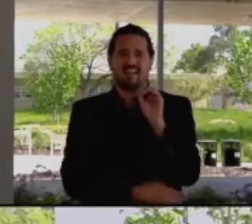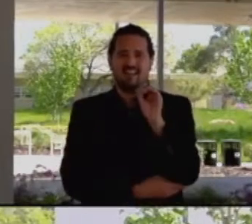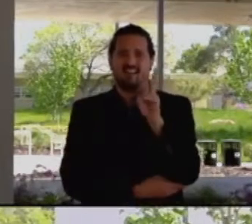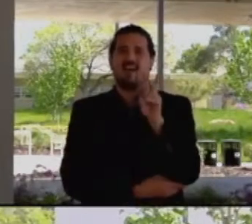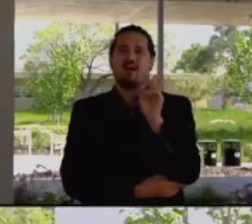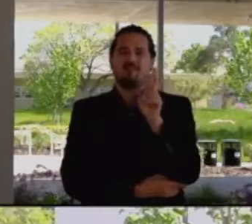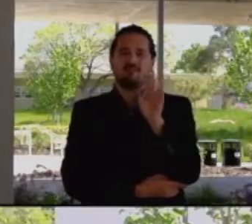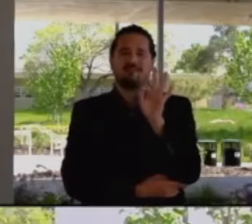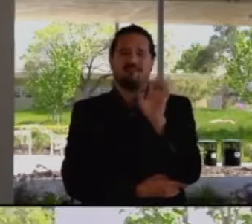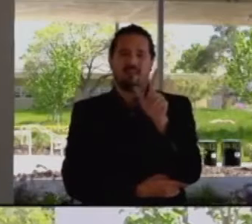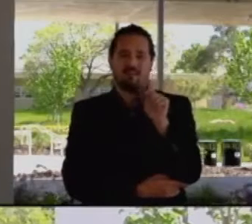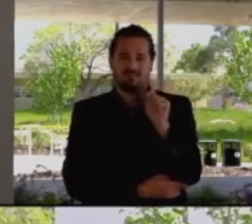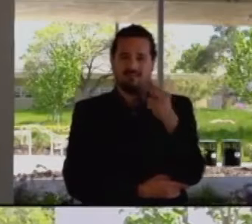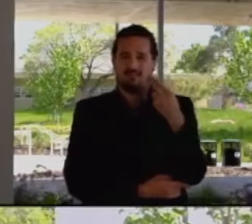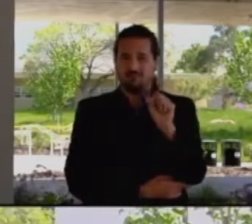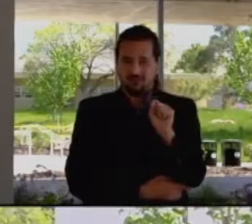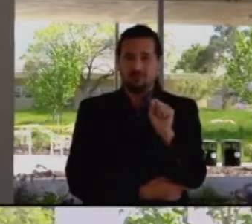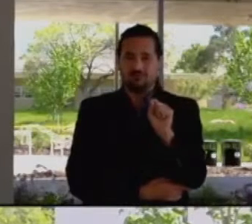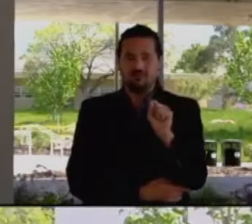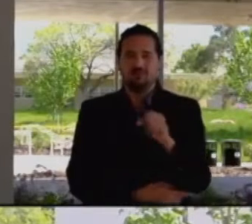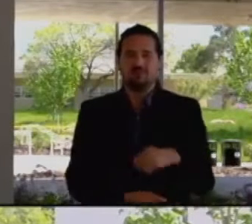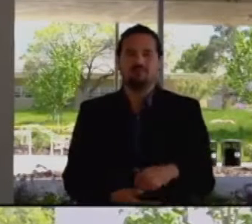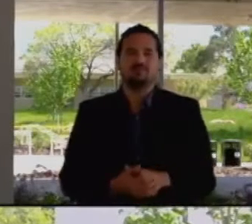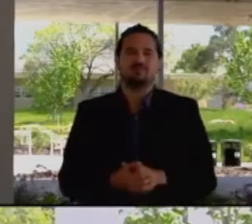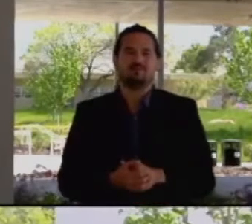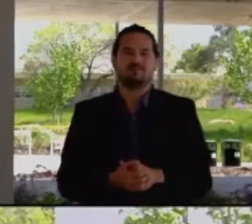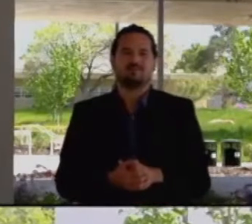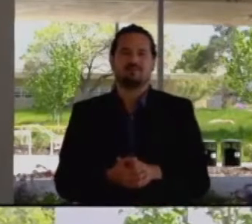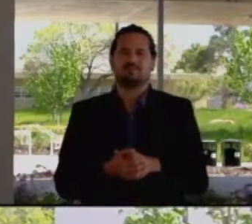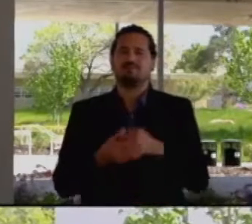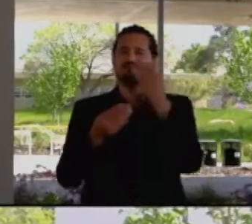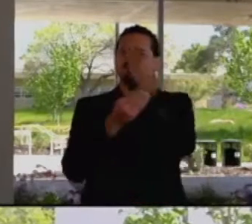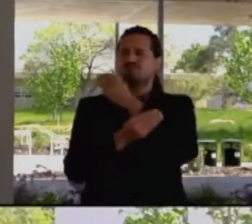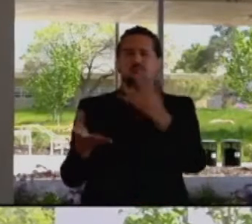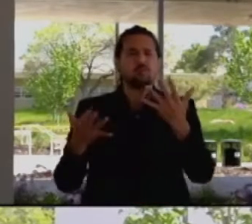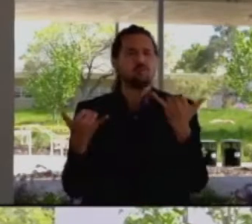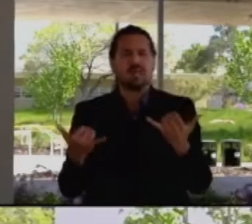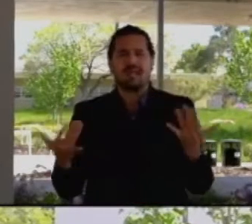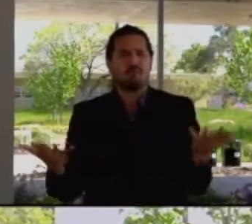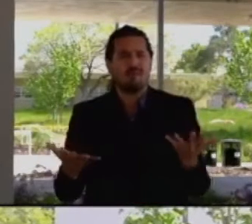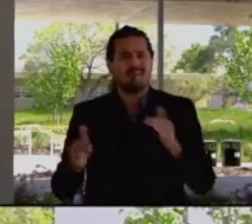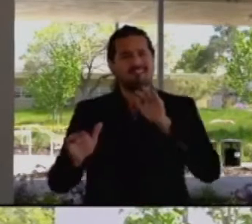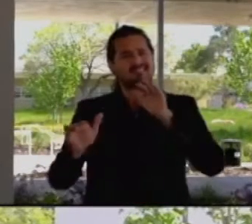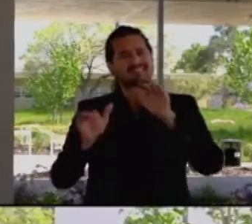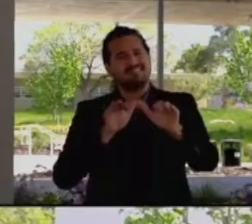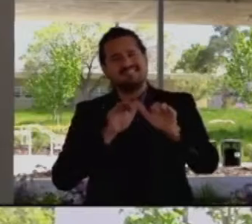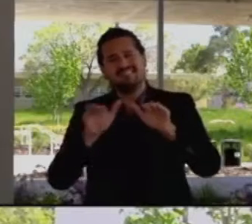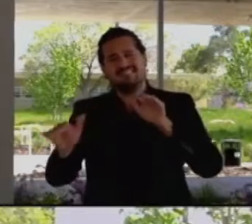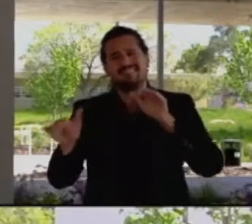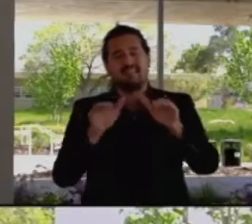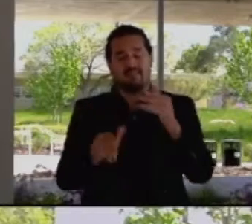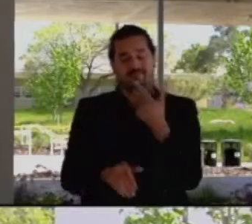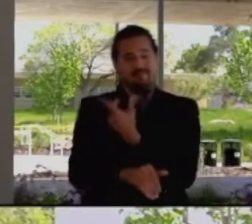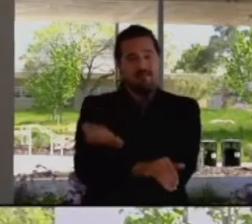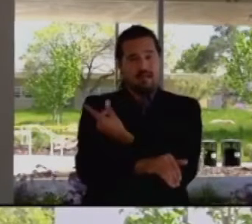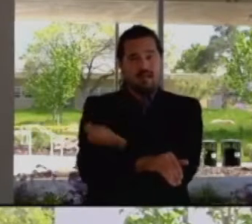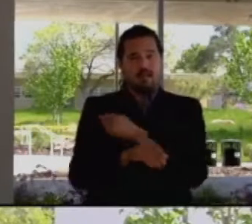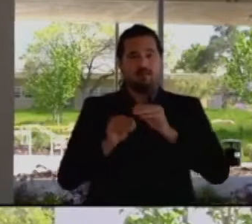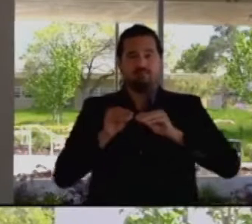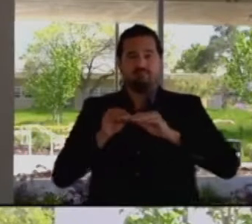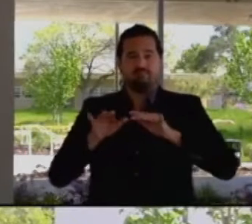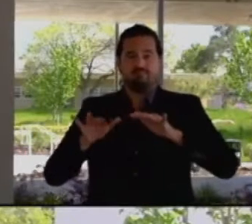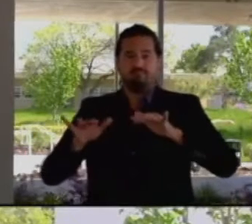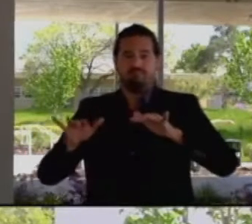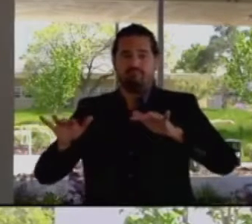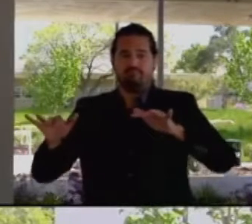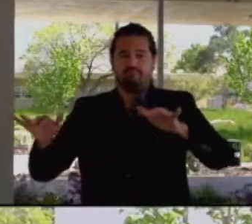message today is that the vaccines are our best path out of this pandemic. We need to get